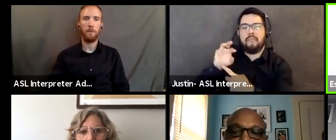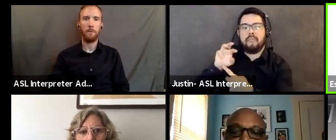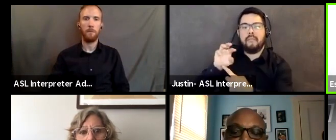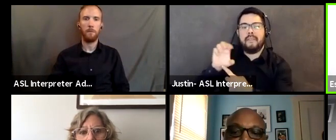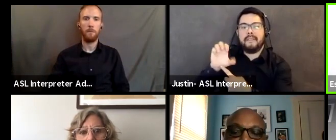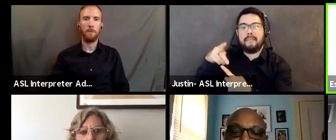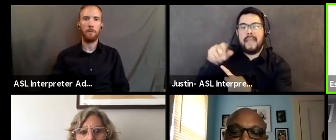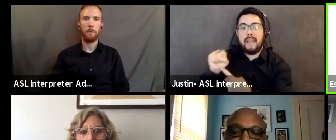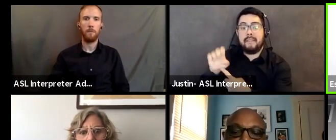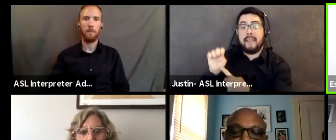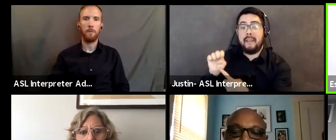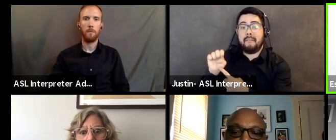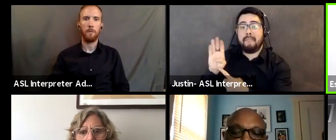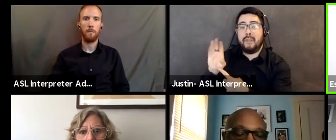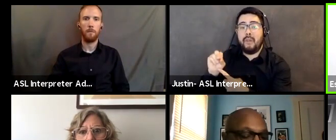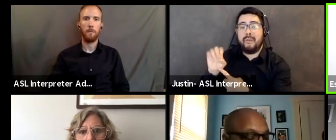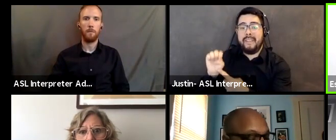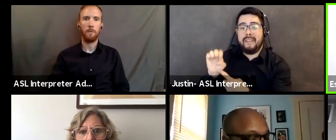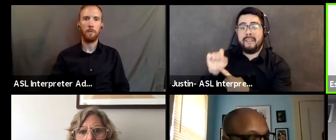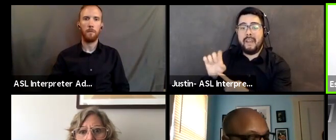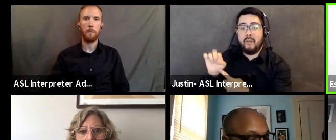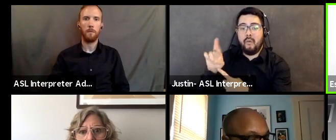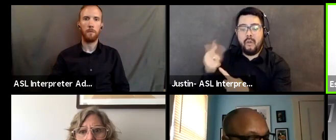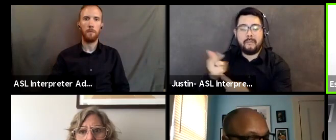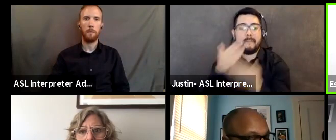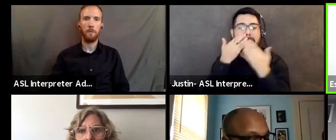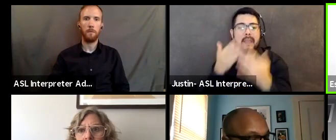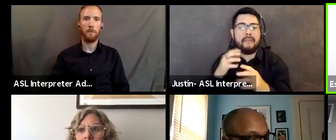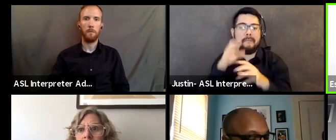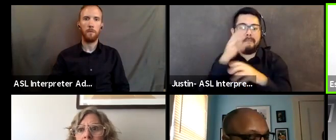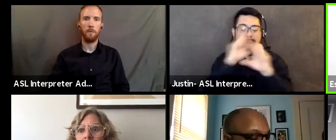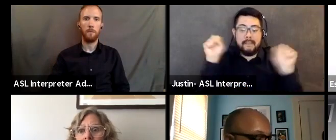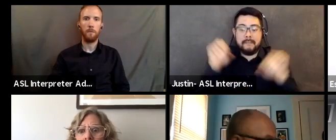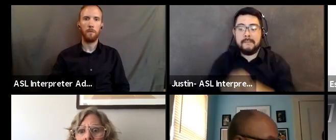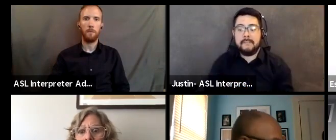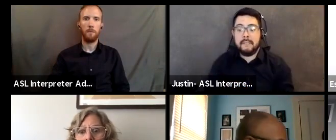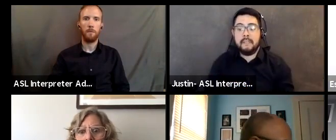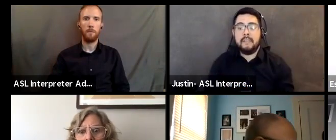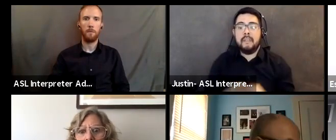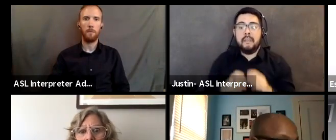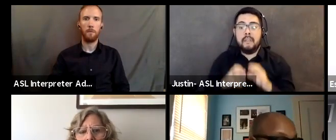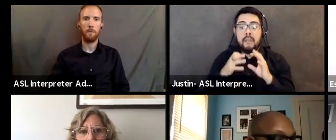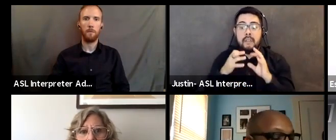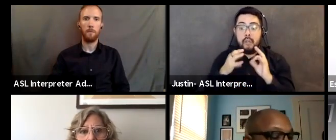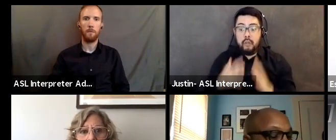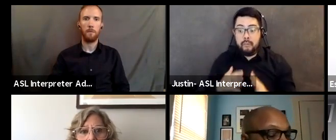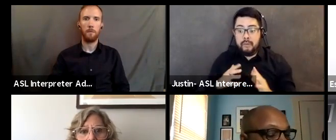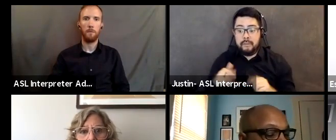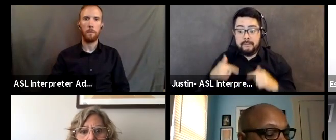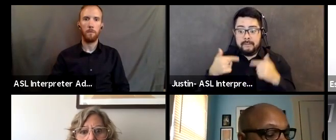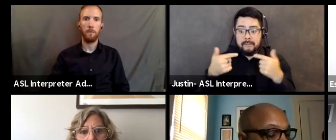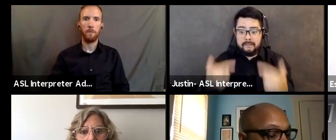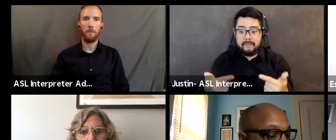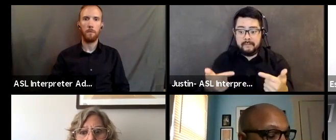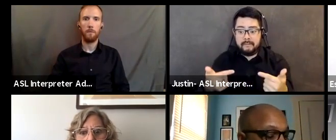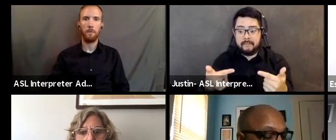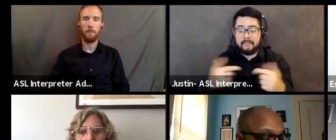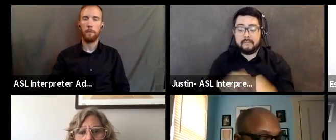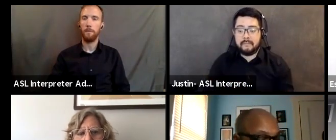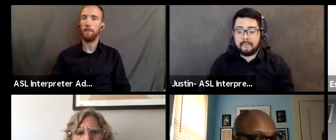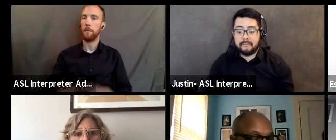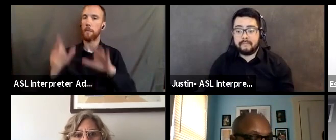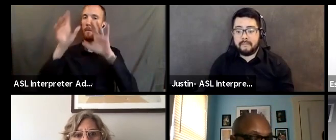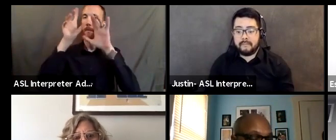website for more information thank you mr president let's now proceed with today's public participation session as a